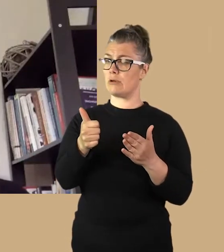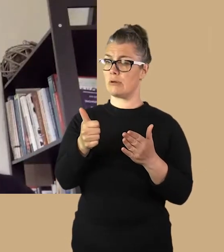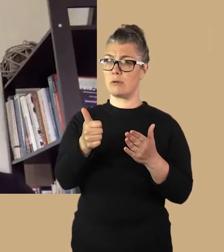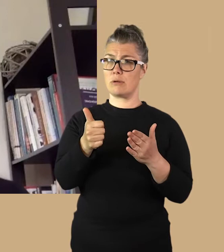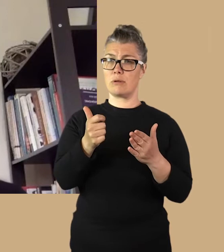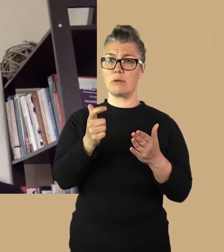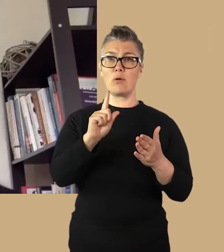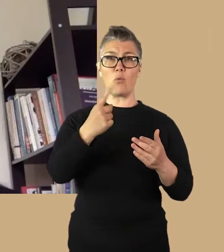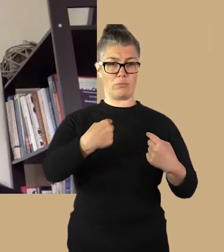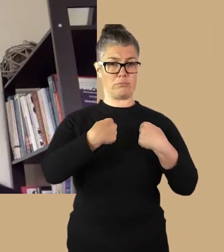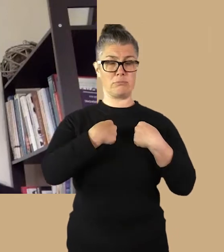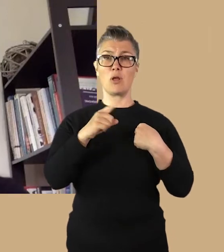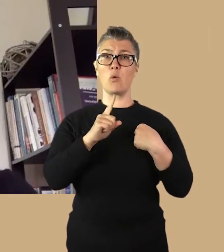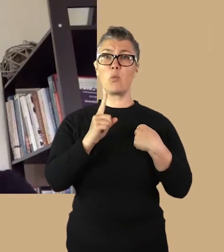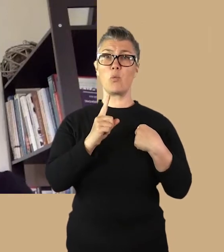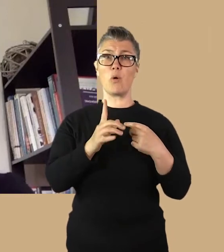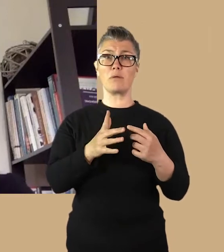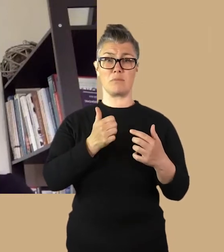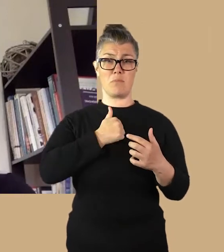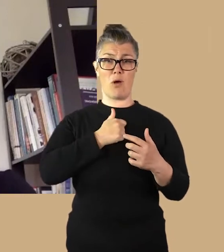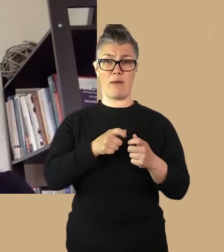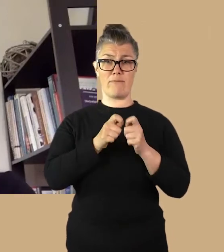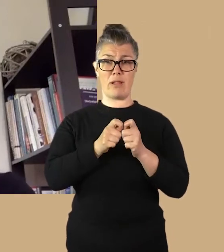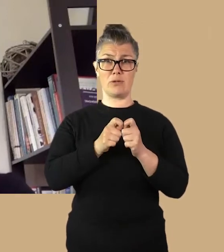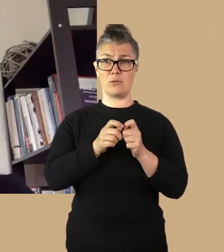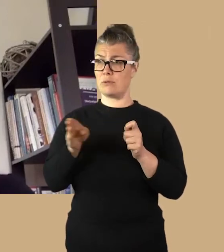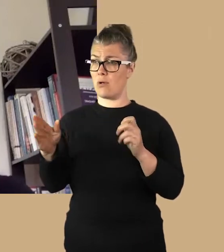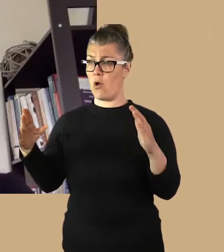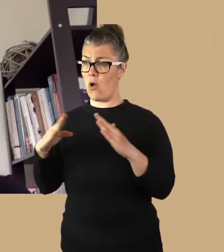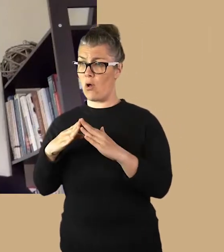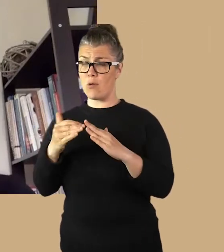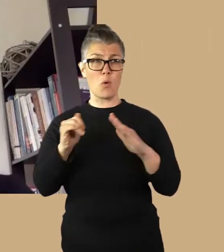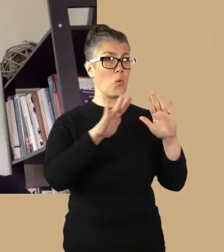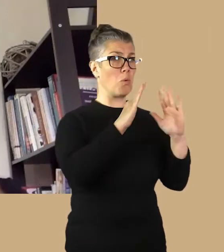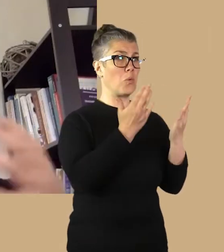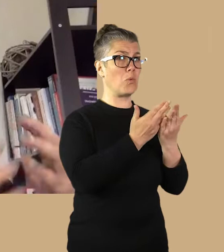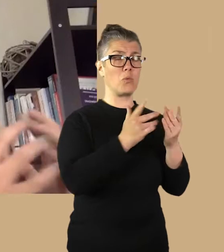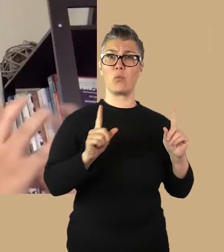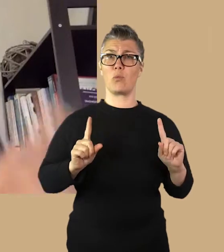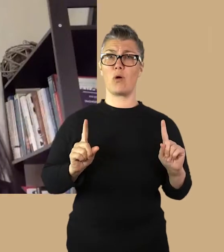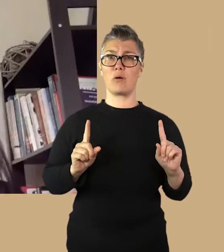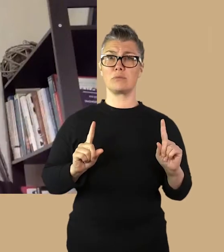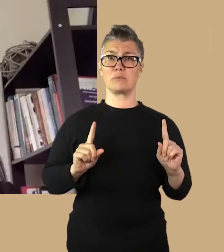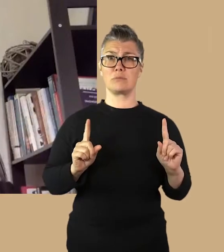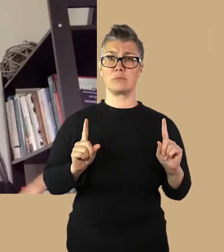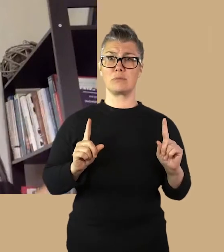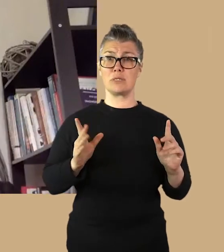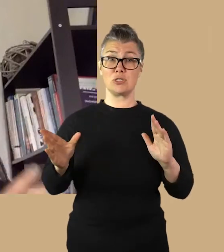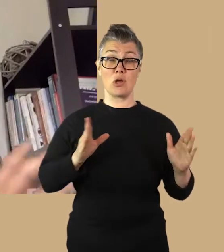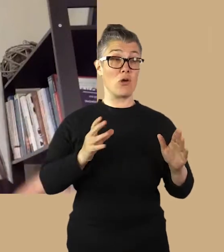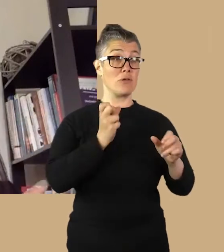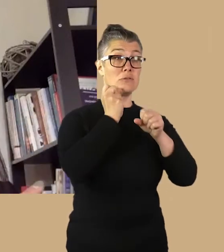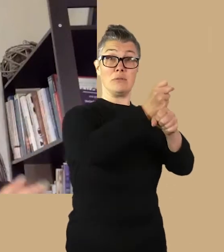out, what is their value? Is it that value that they were brought up with and their home environment carries, or the